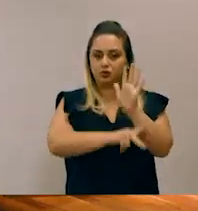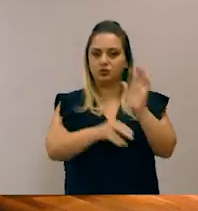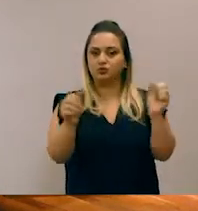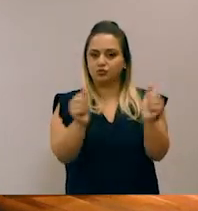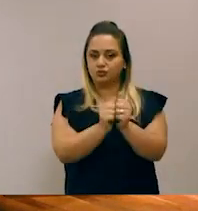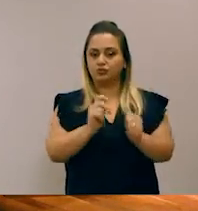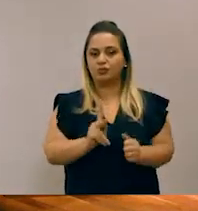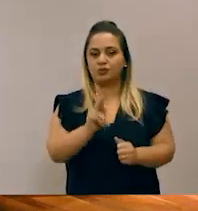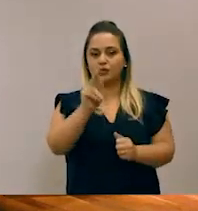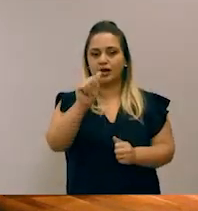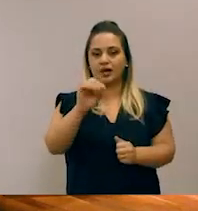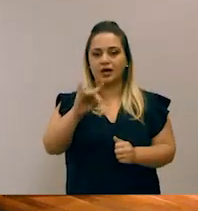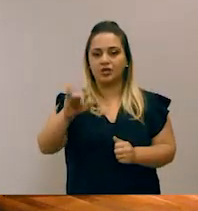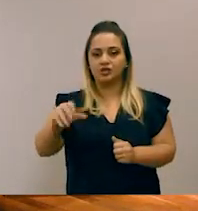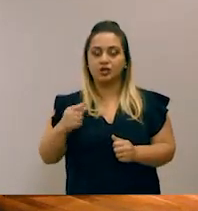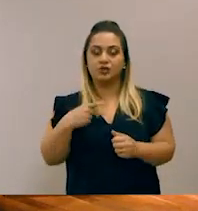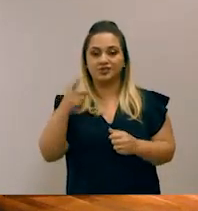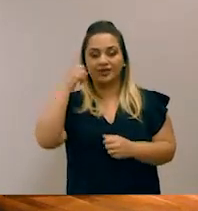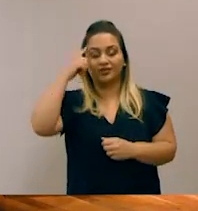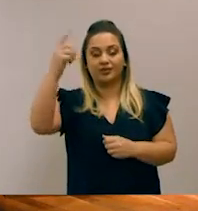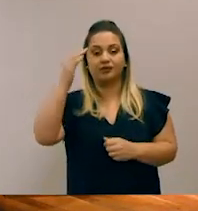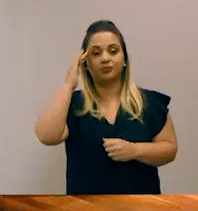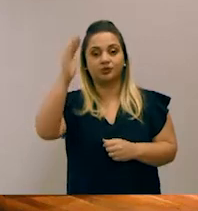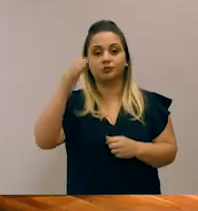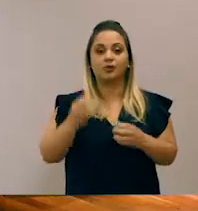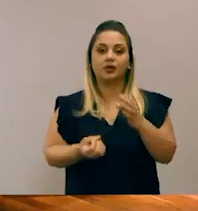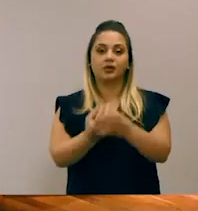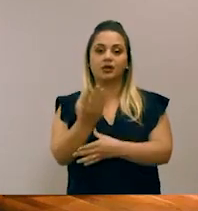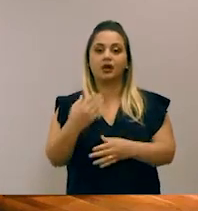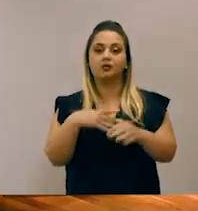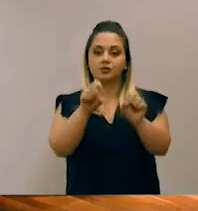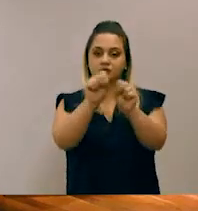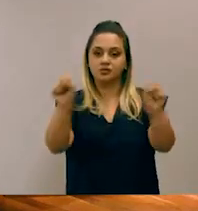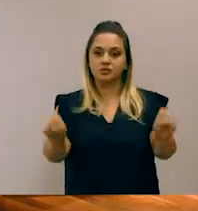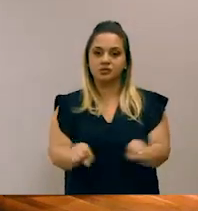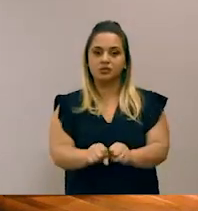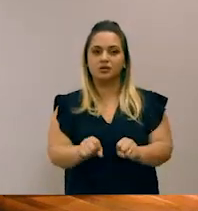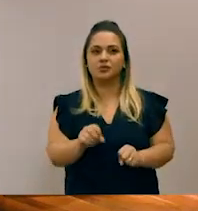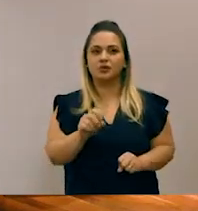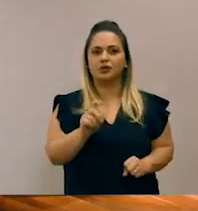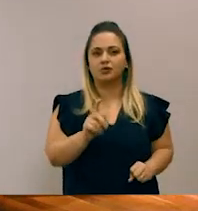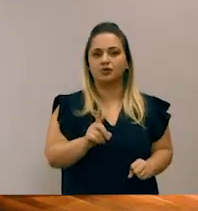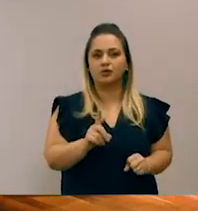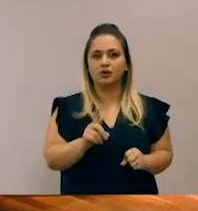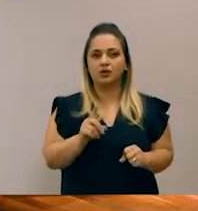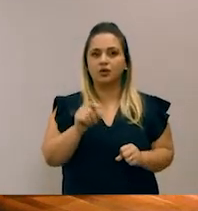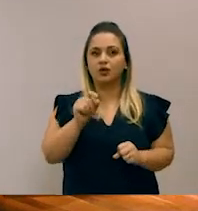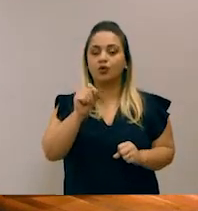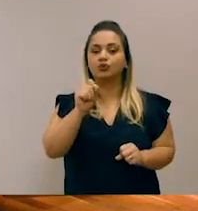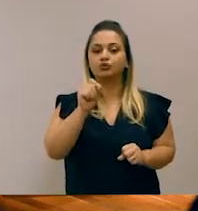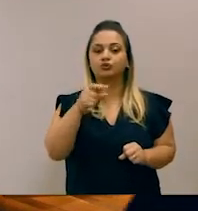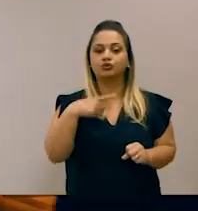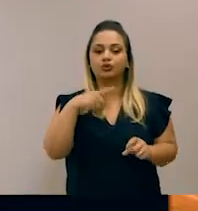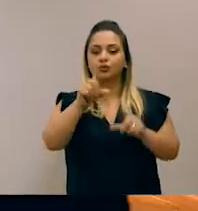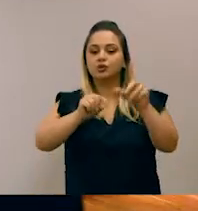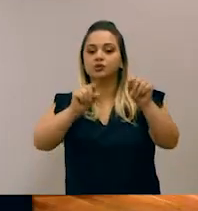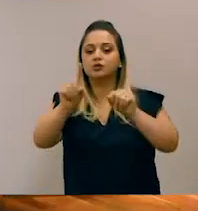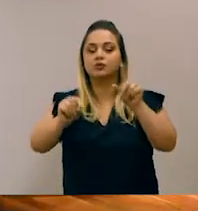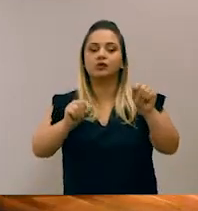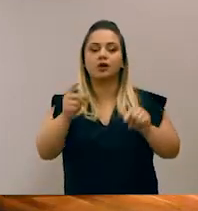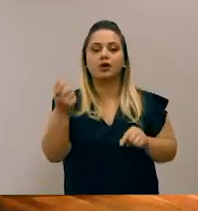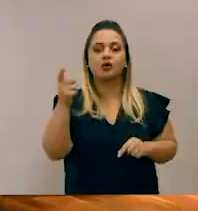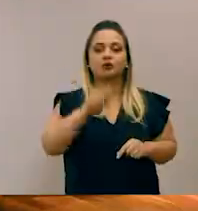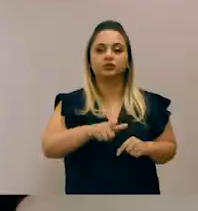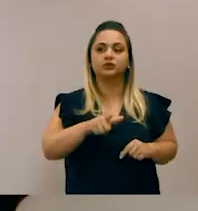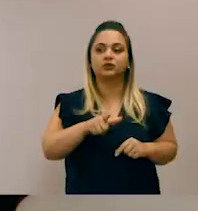The project that we did with Katia, we had the idea of creating a system with a dashboard where